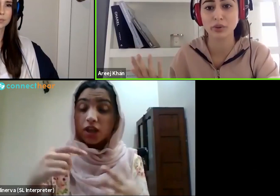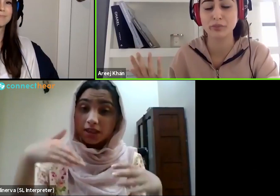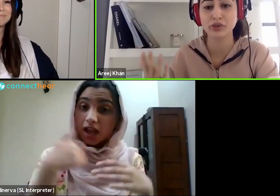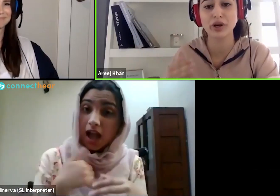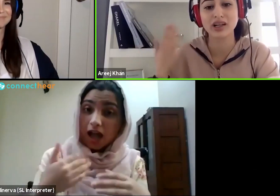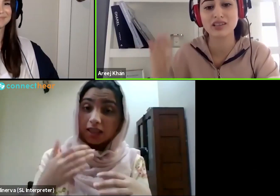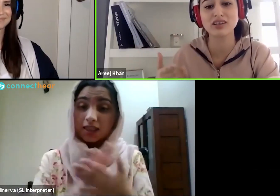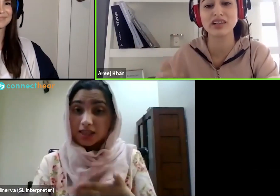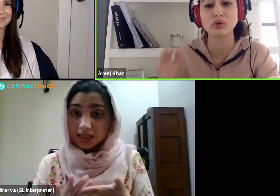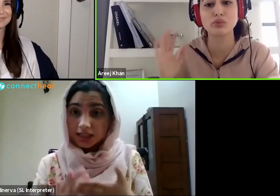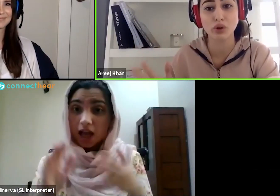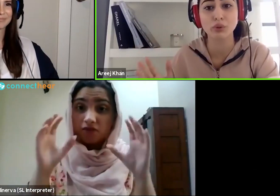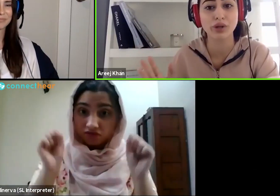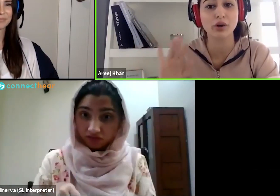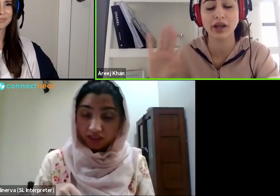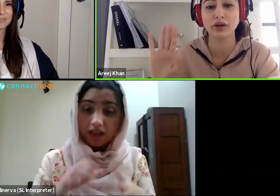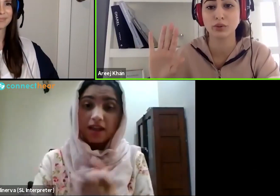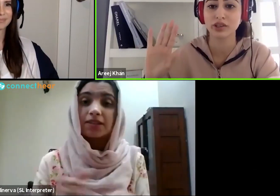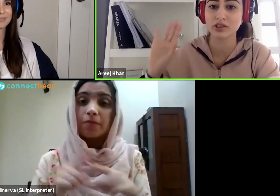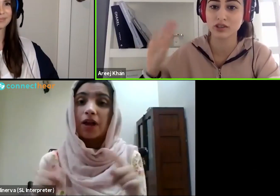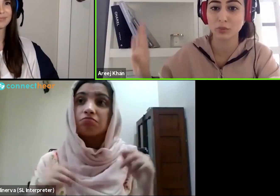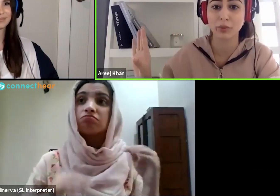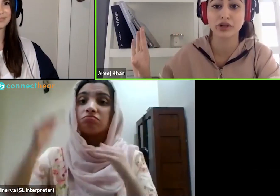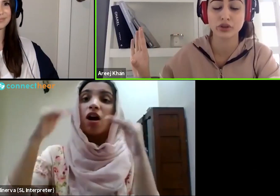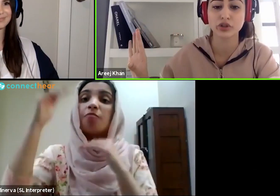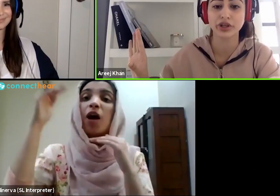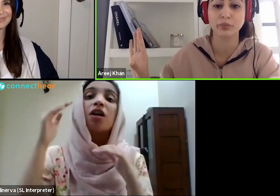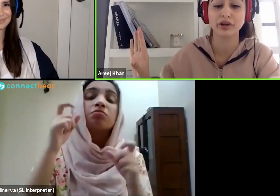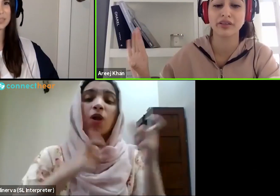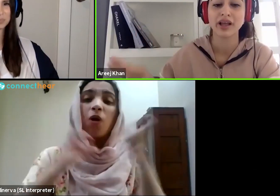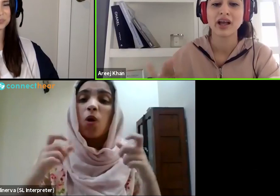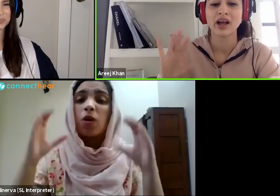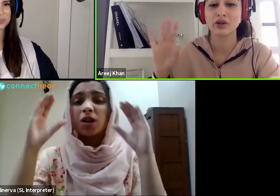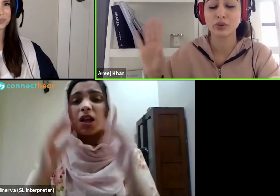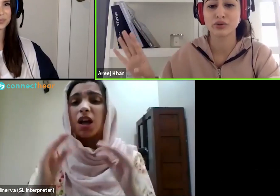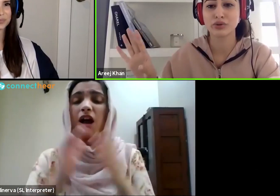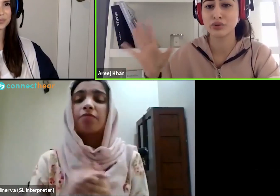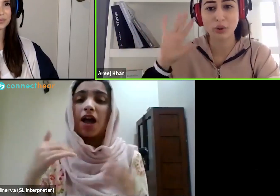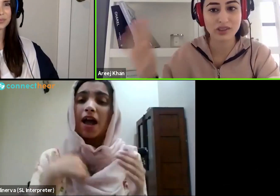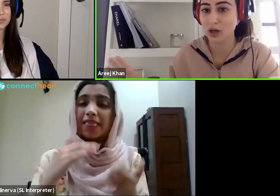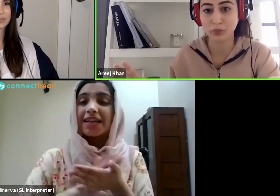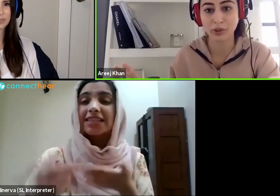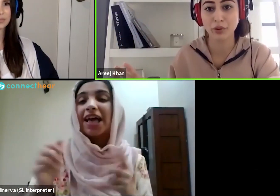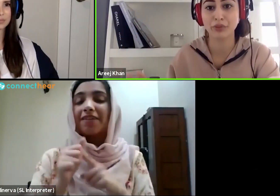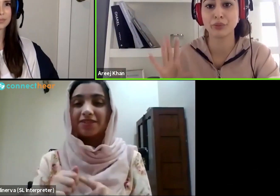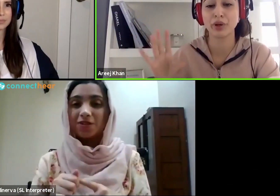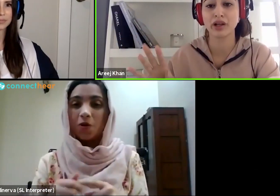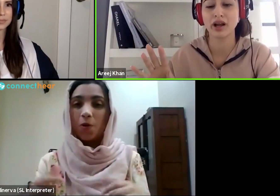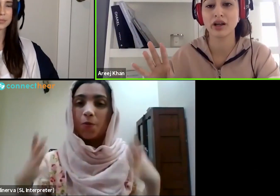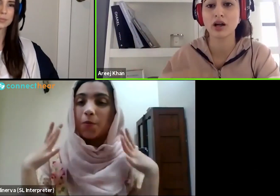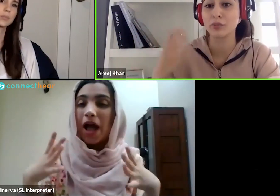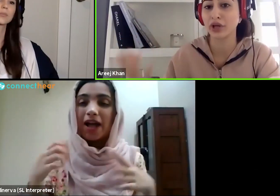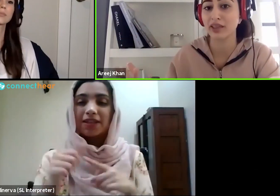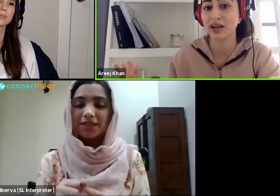that are so immature, and instantly that, okay, no, this is not someone I want to associate with. You don't understand what I'm going through,